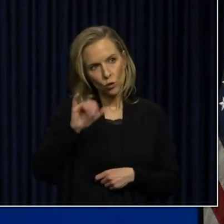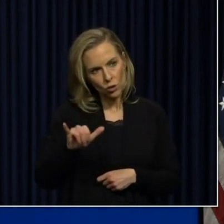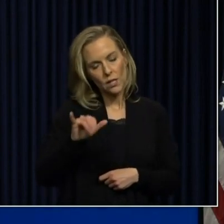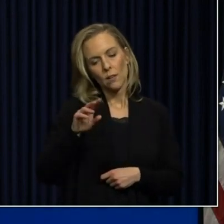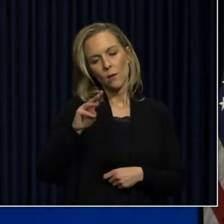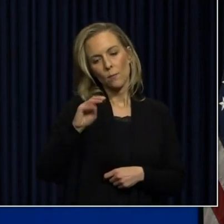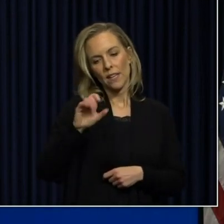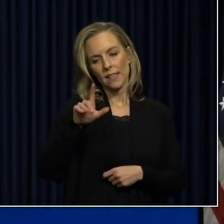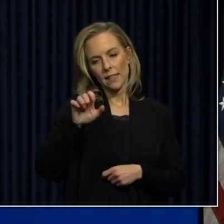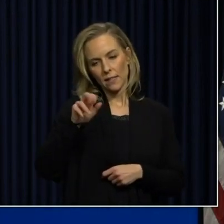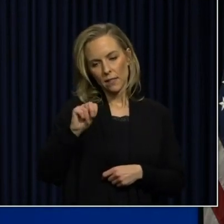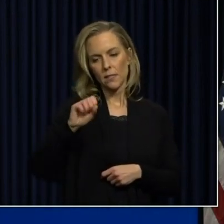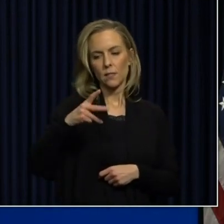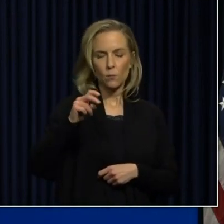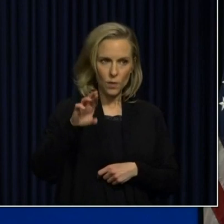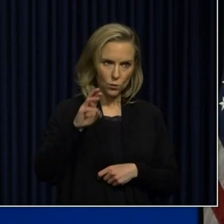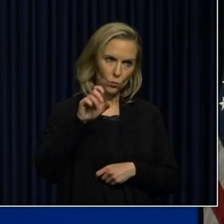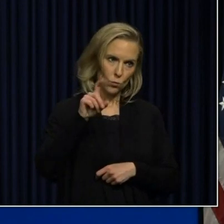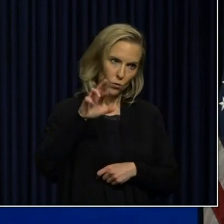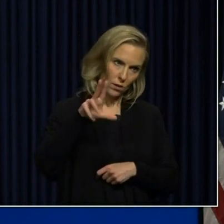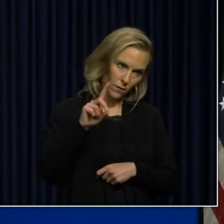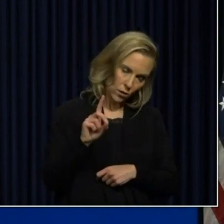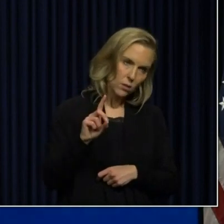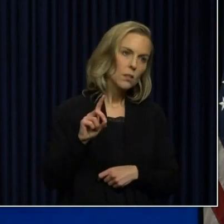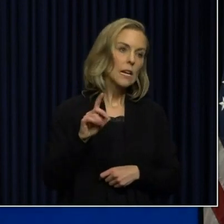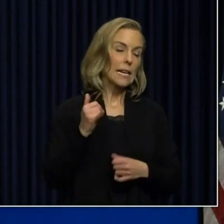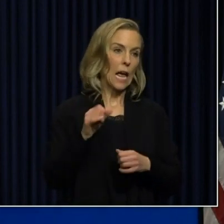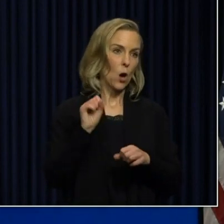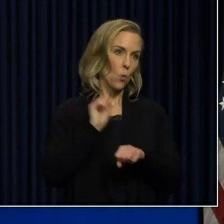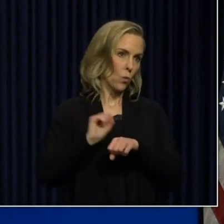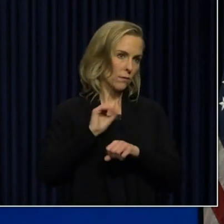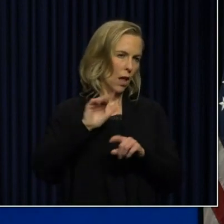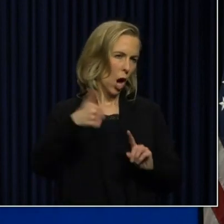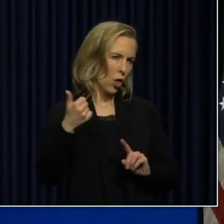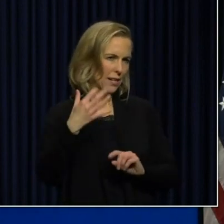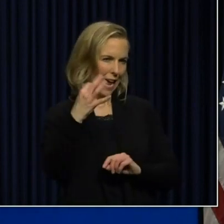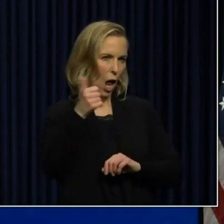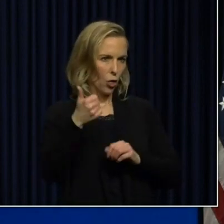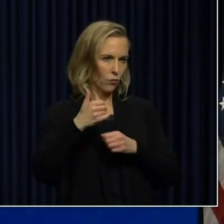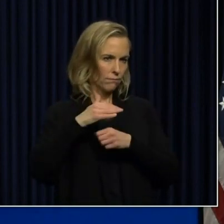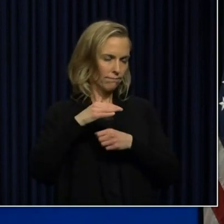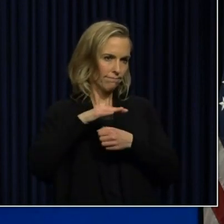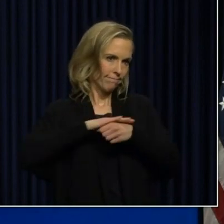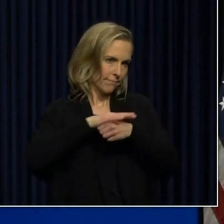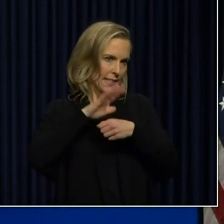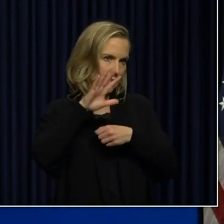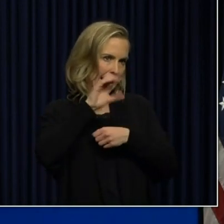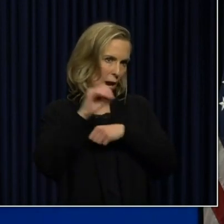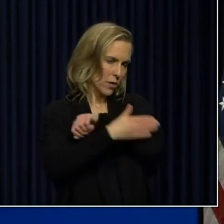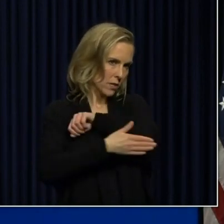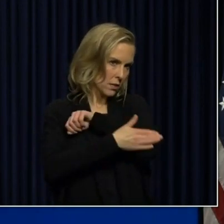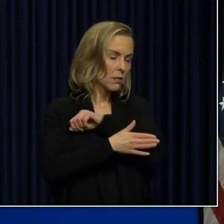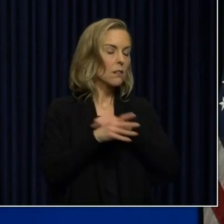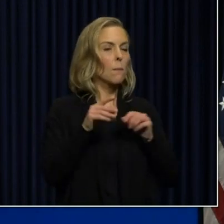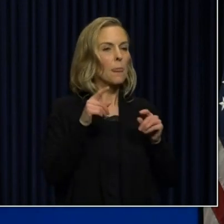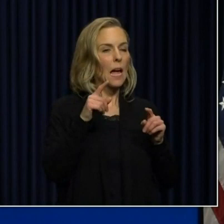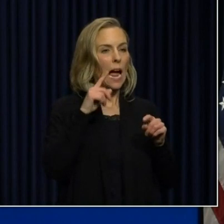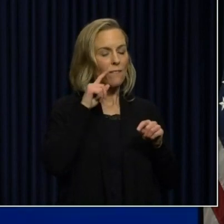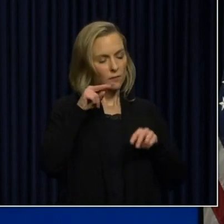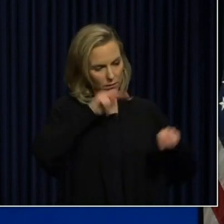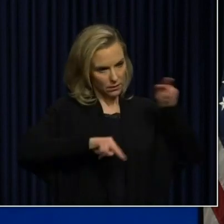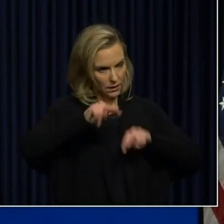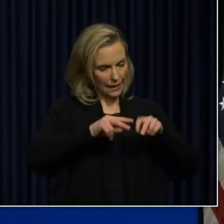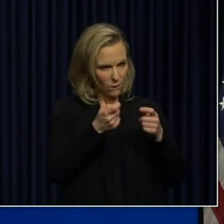McLean, Spencer, and Woodford, and we're working on 9 others. Once we remove duplicates and